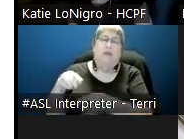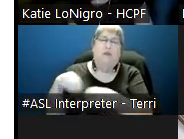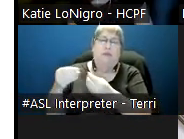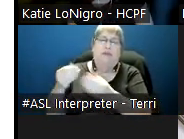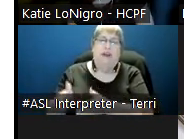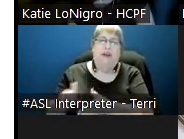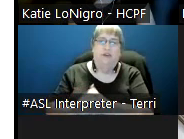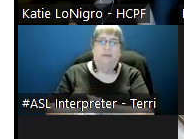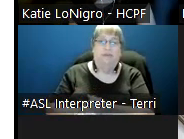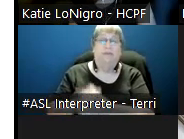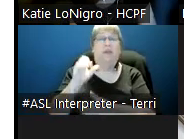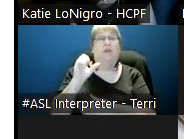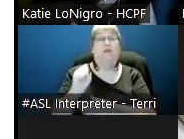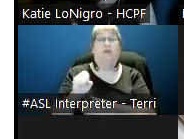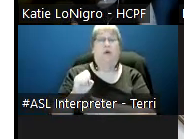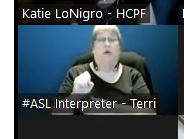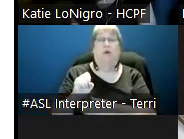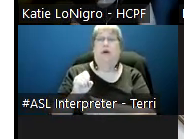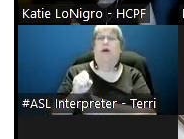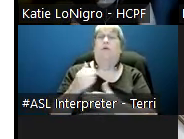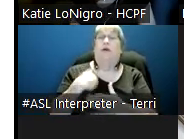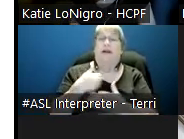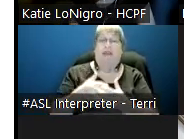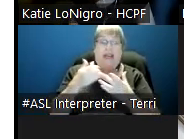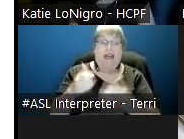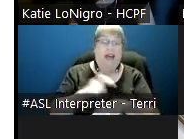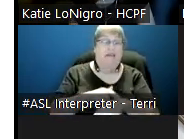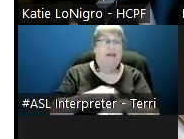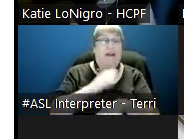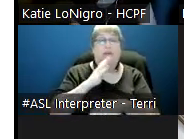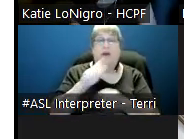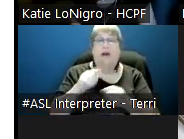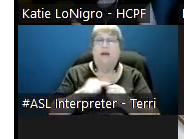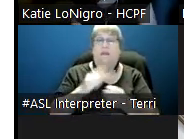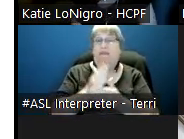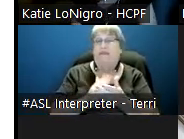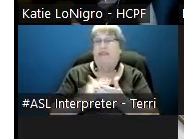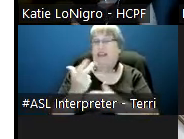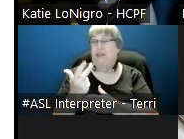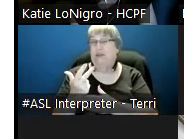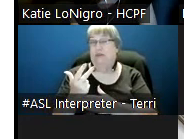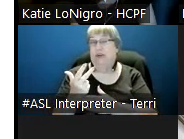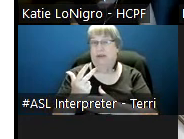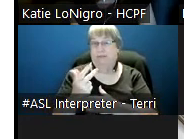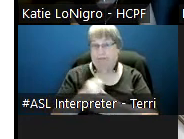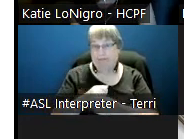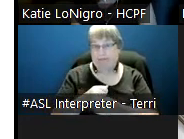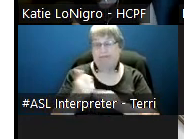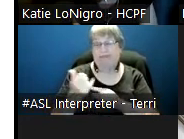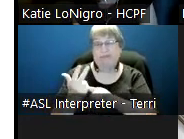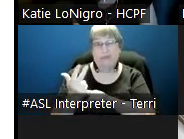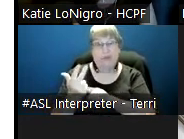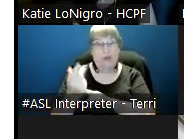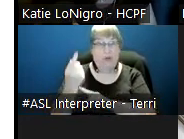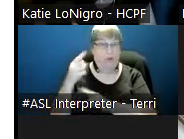So with that, we are spending a lot of time talking about Phase 3 in many different forums. Phase 3 is really